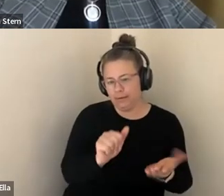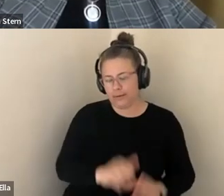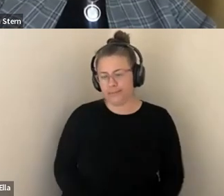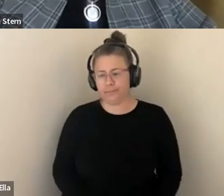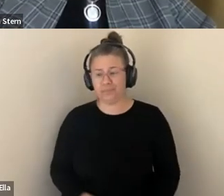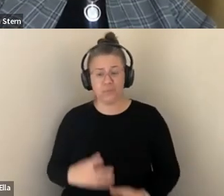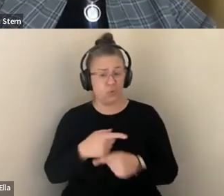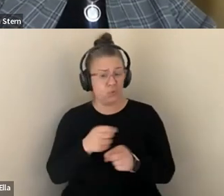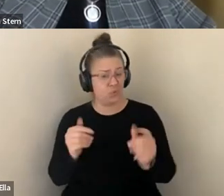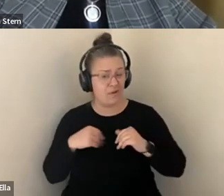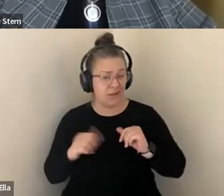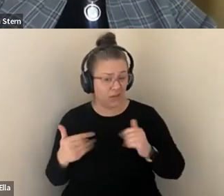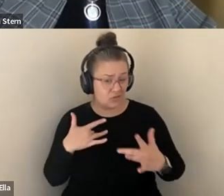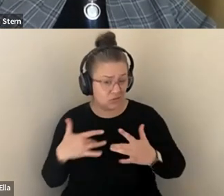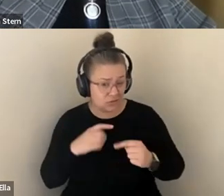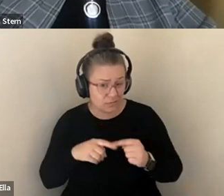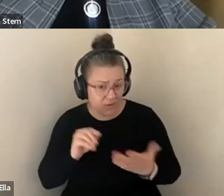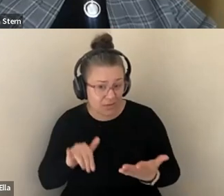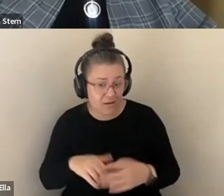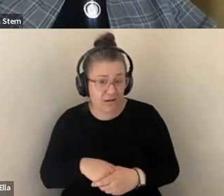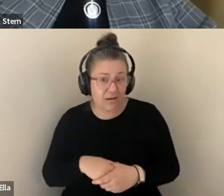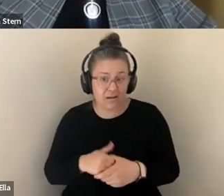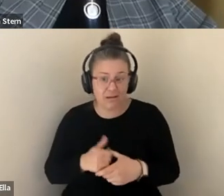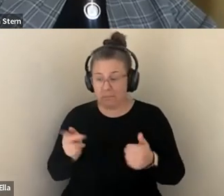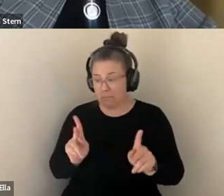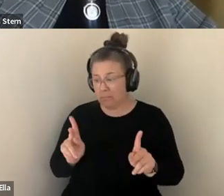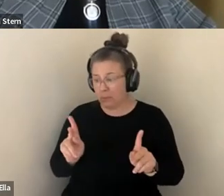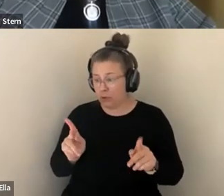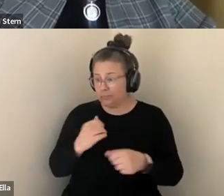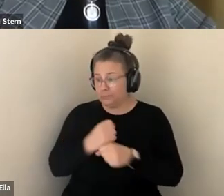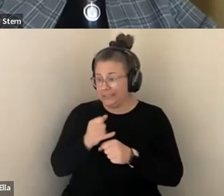individual, this sort of practice that people are choosing individually